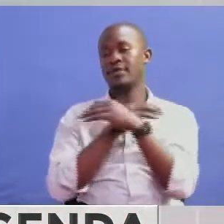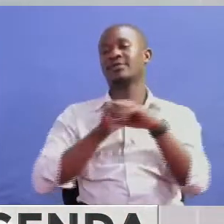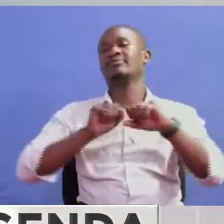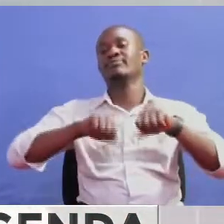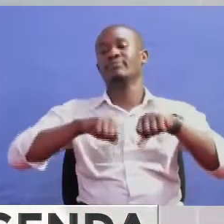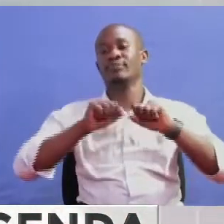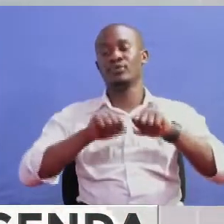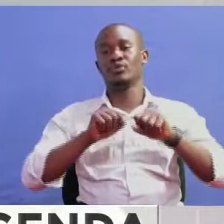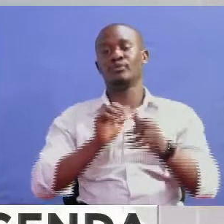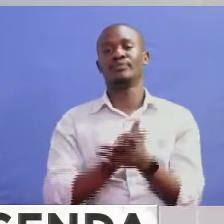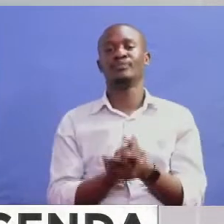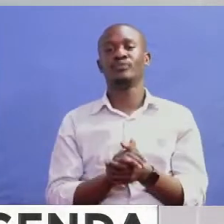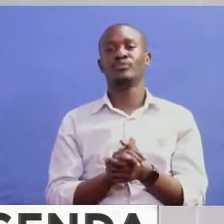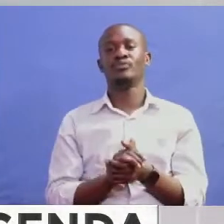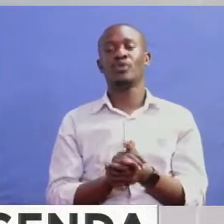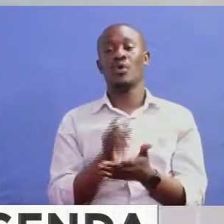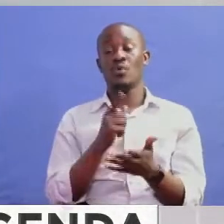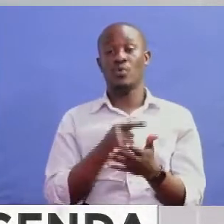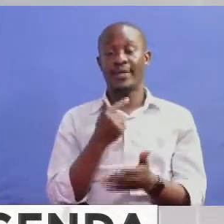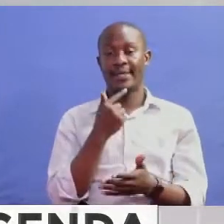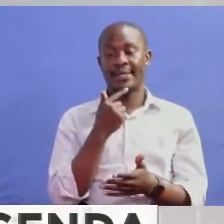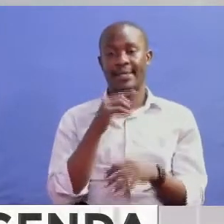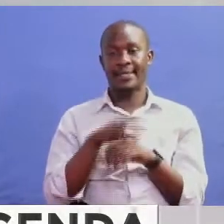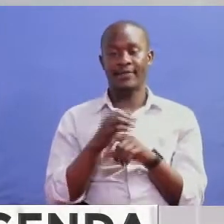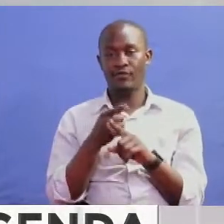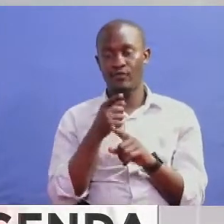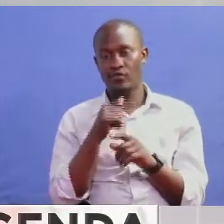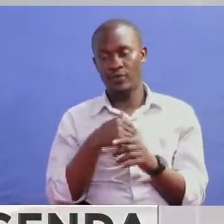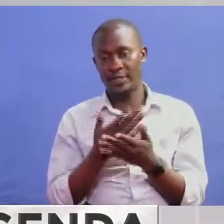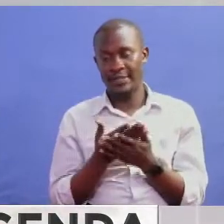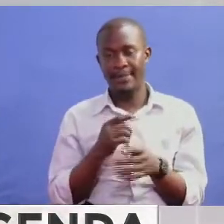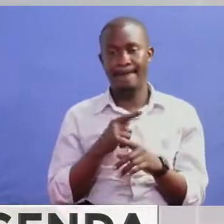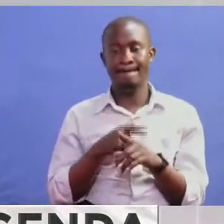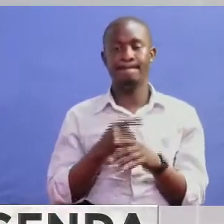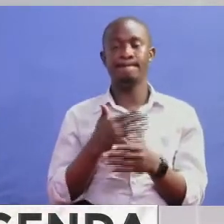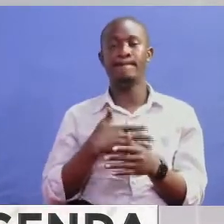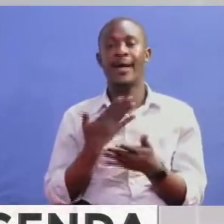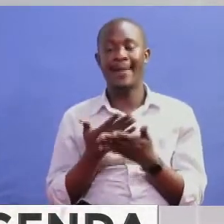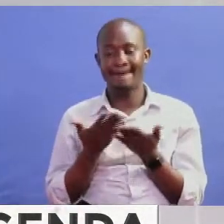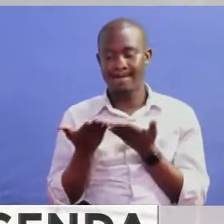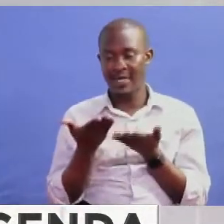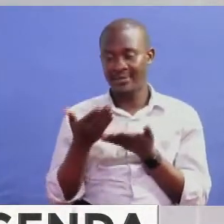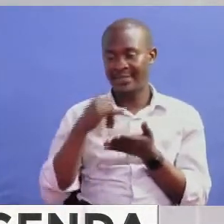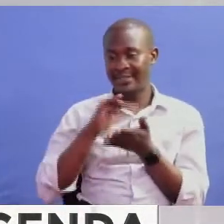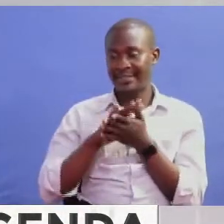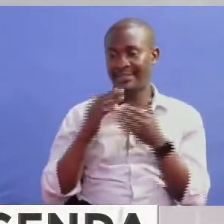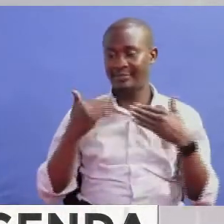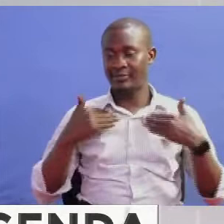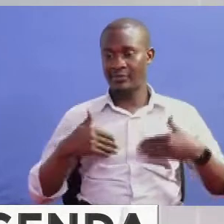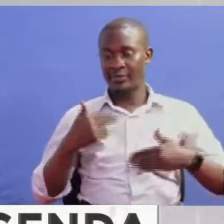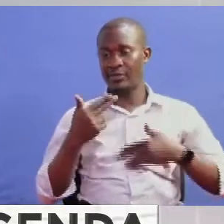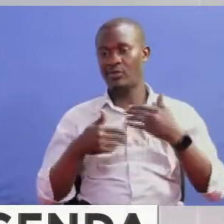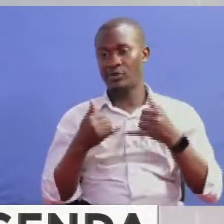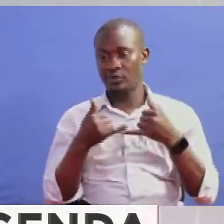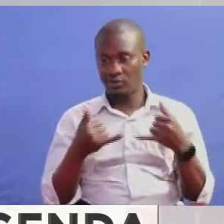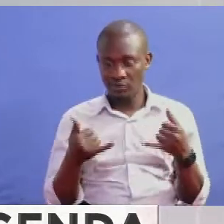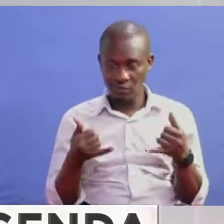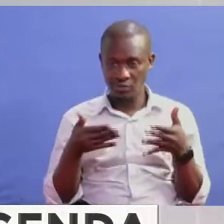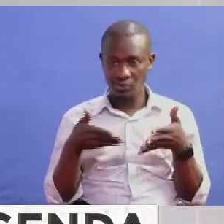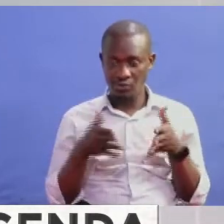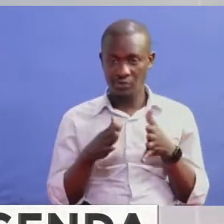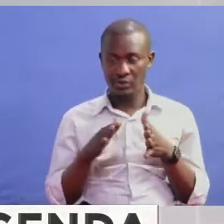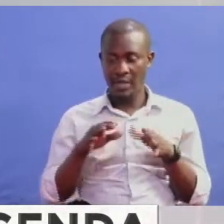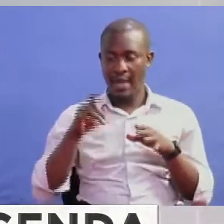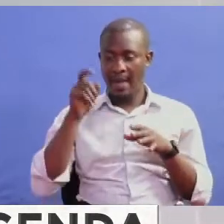in short, what I'm getting from you is if my business is physical and I'm going the online way, I should move with